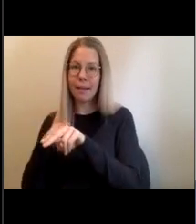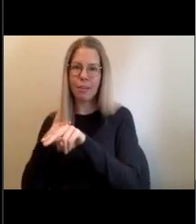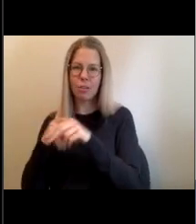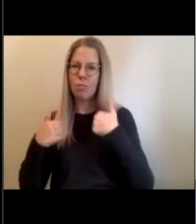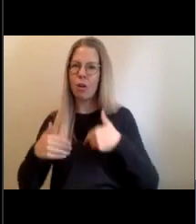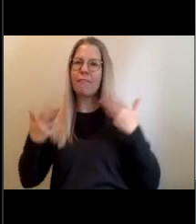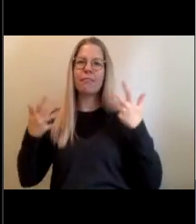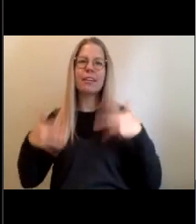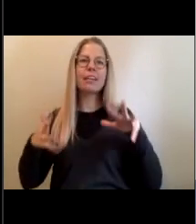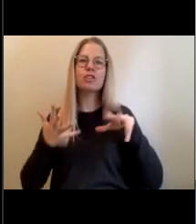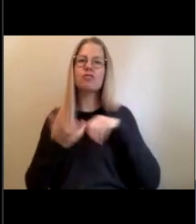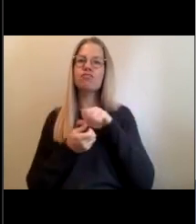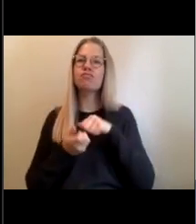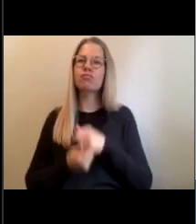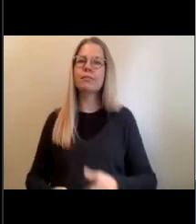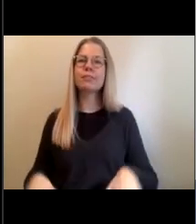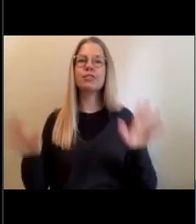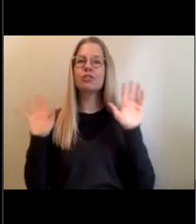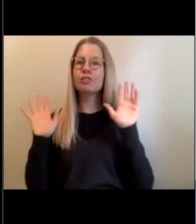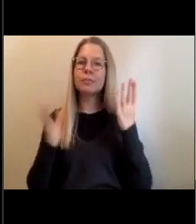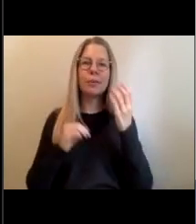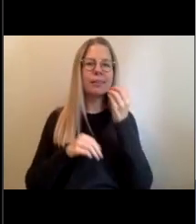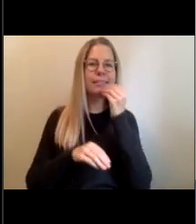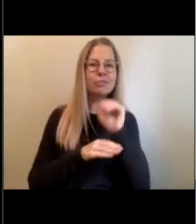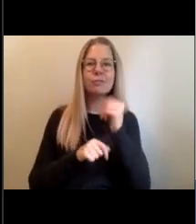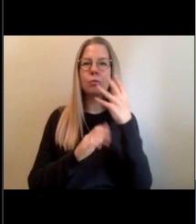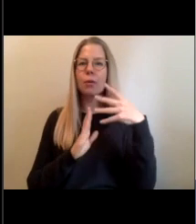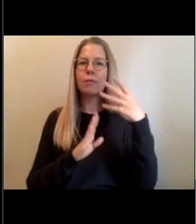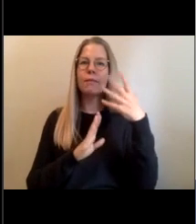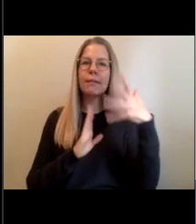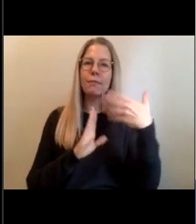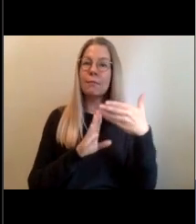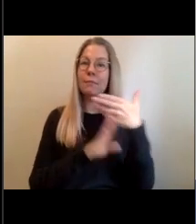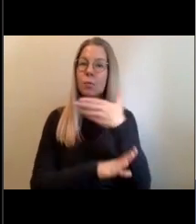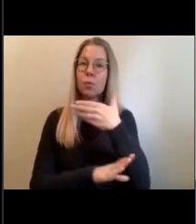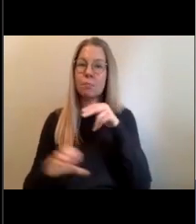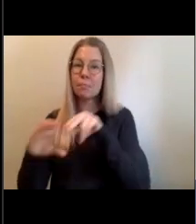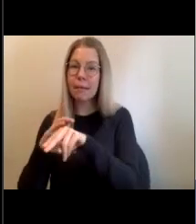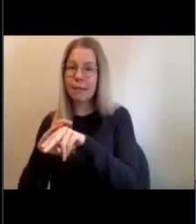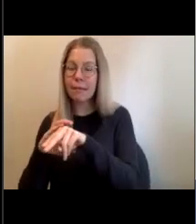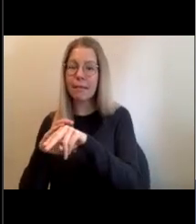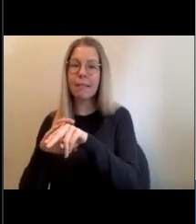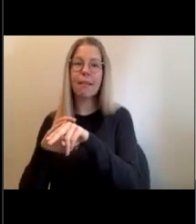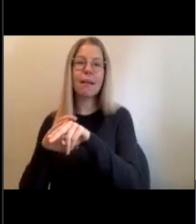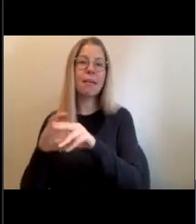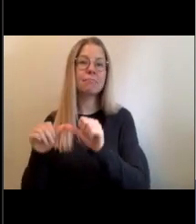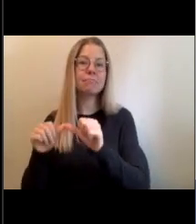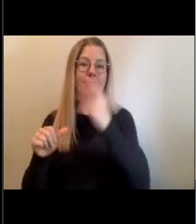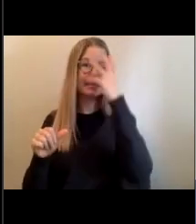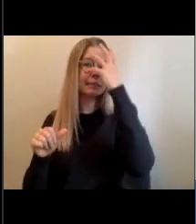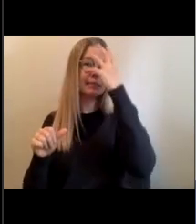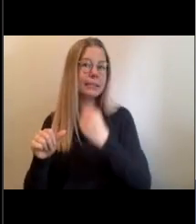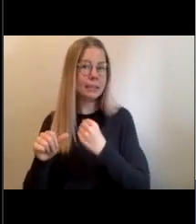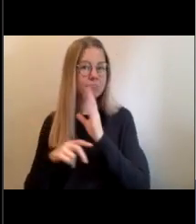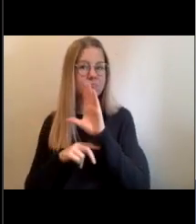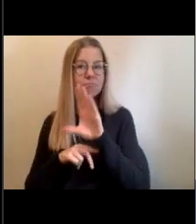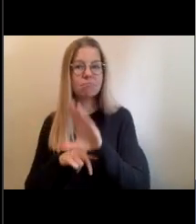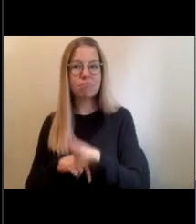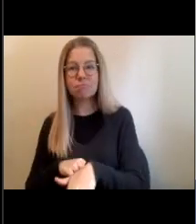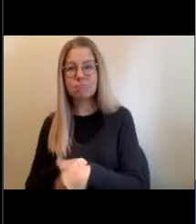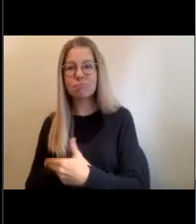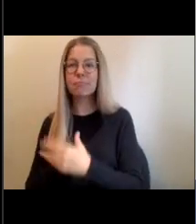4 to 5 hours before you went to bed, and then you sleep for your hopefully 8-hour sleep window, giving yourself